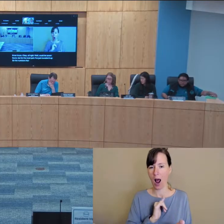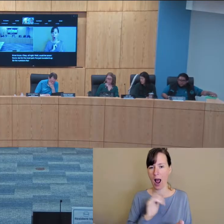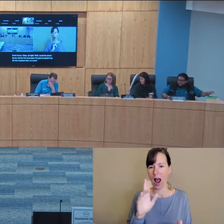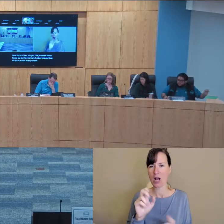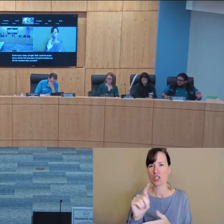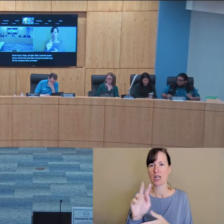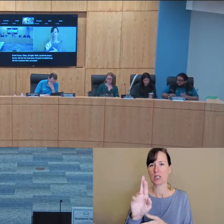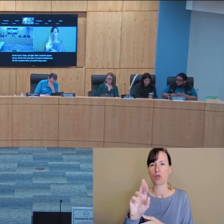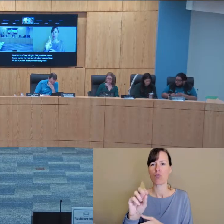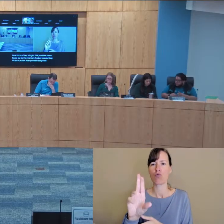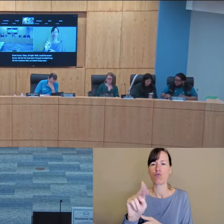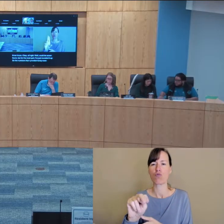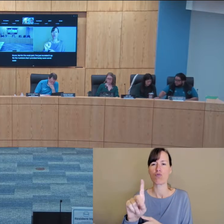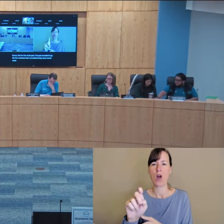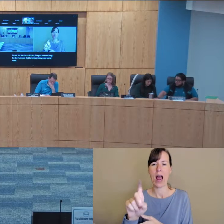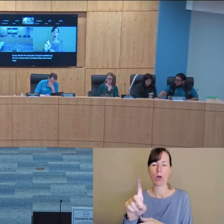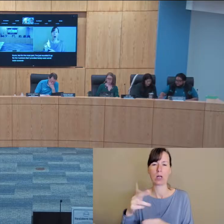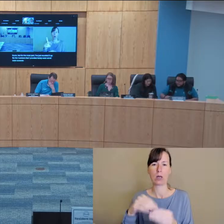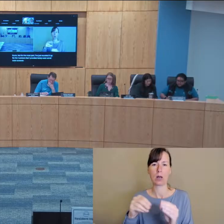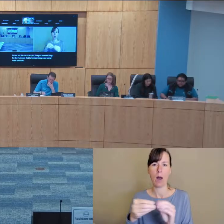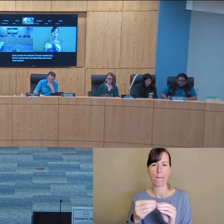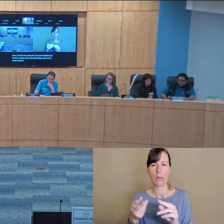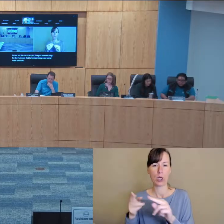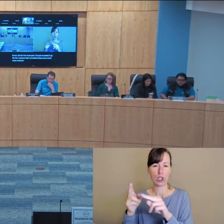were worst case scenario.